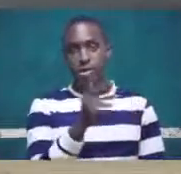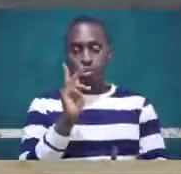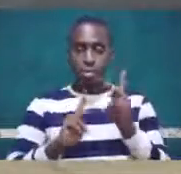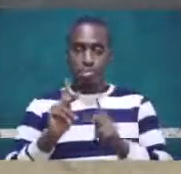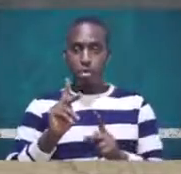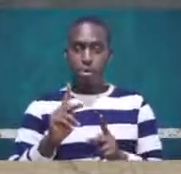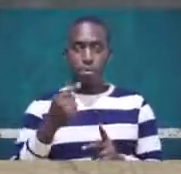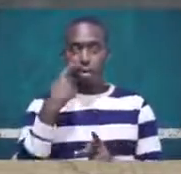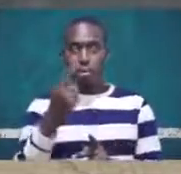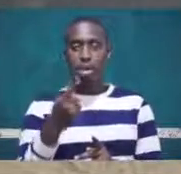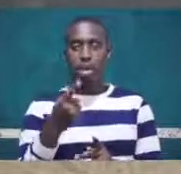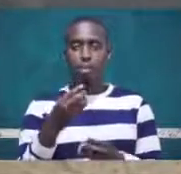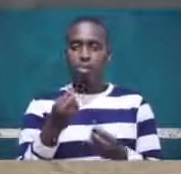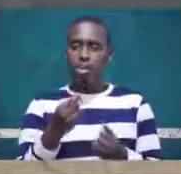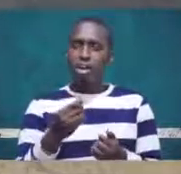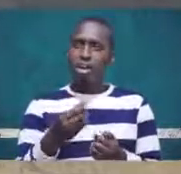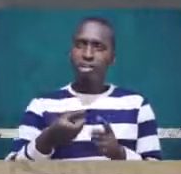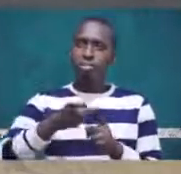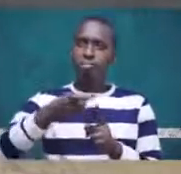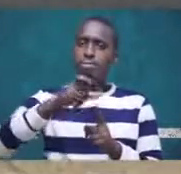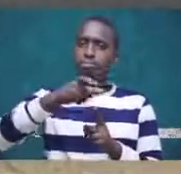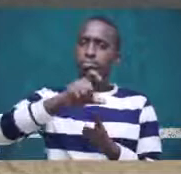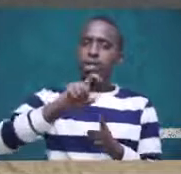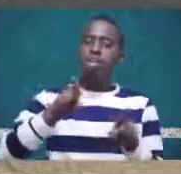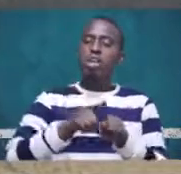expecting prices to keep on increasing or rising,